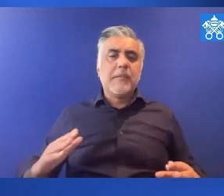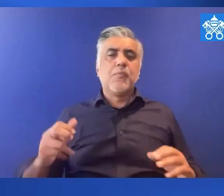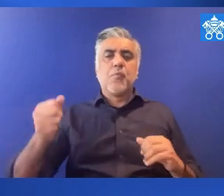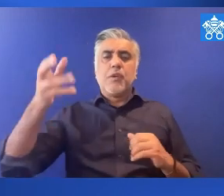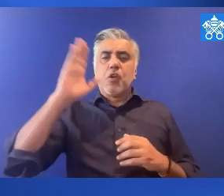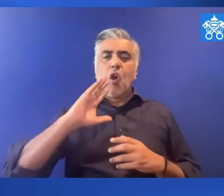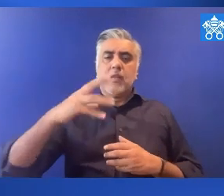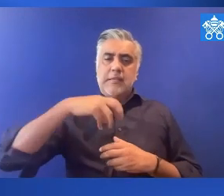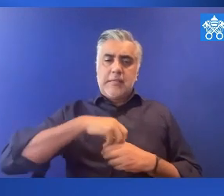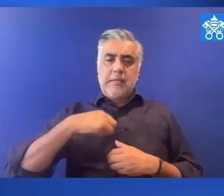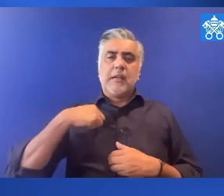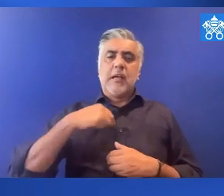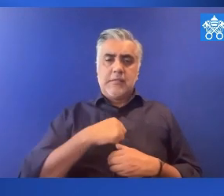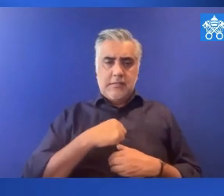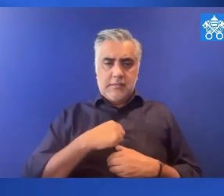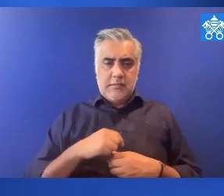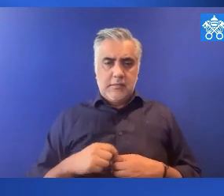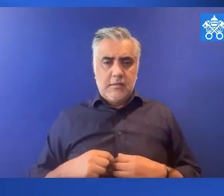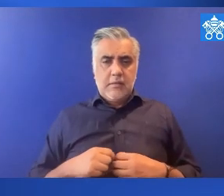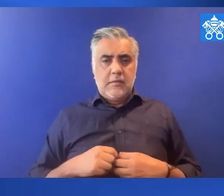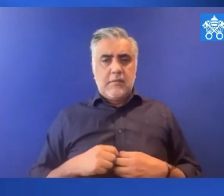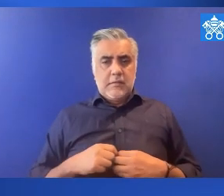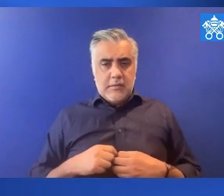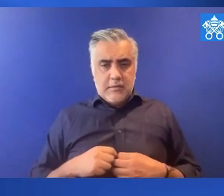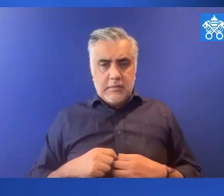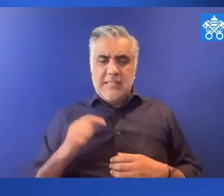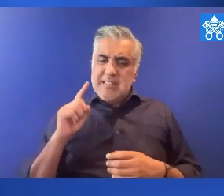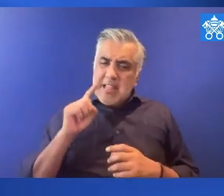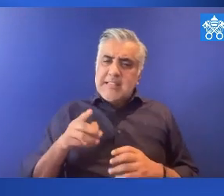put together by God inside ourselves.